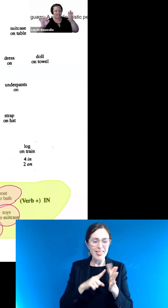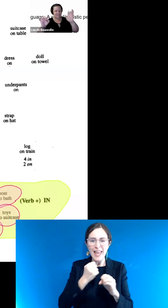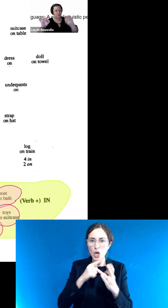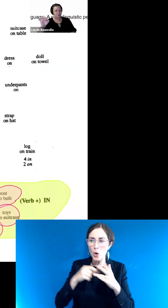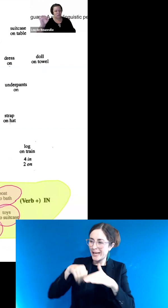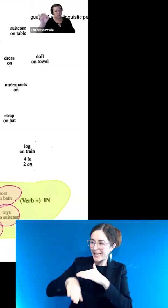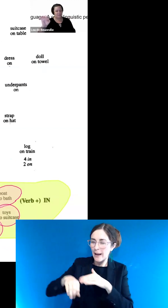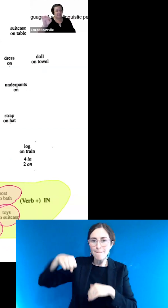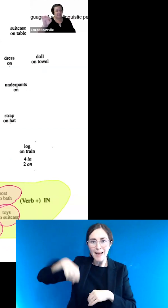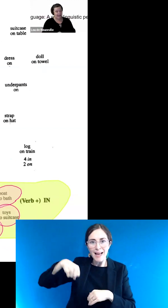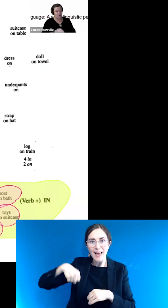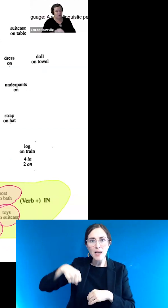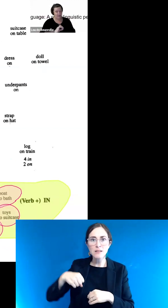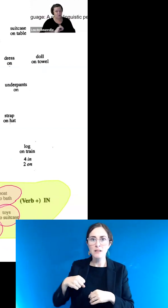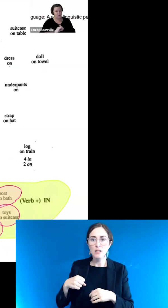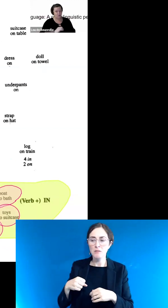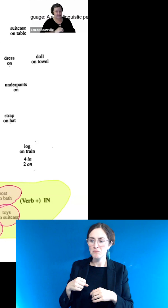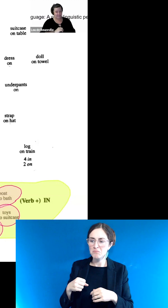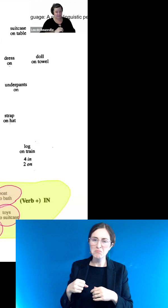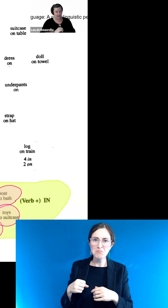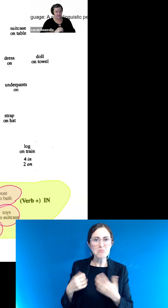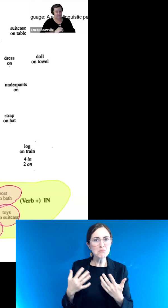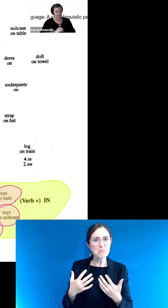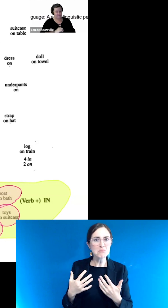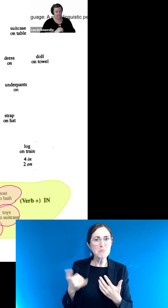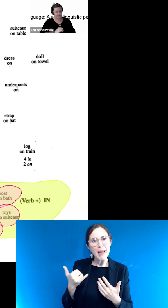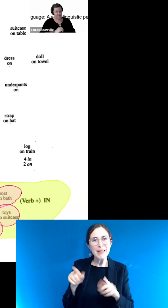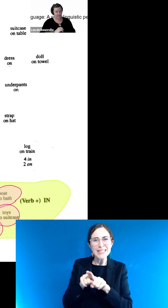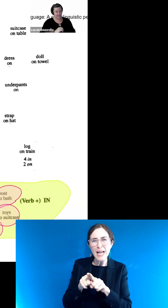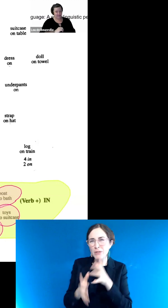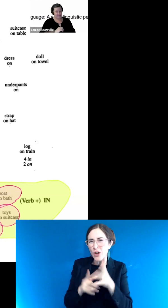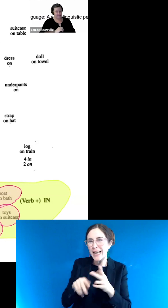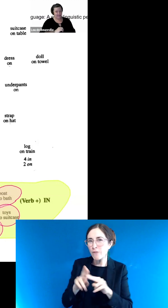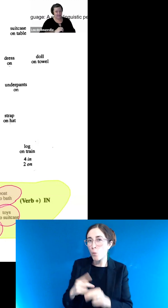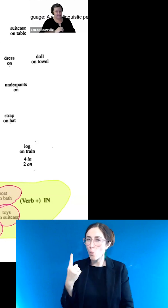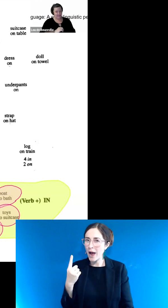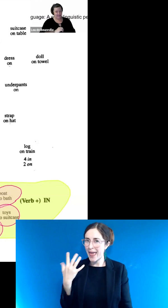a bag. If you weren't showing your second hand, you might use the same sign